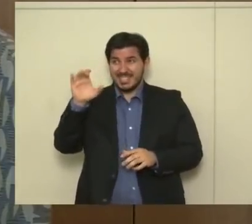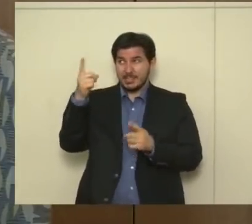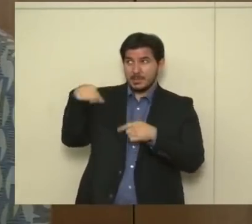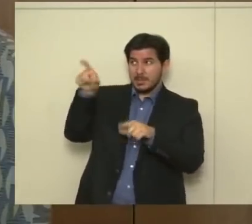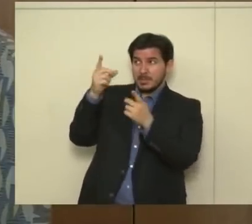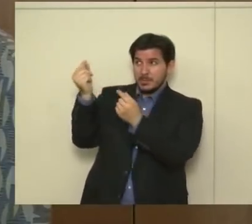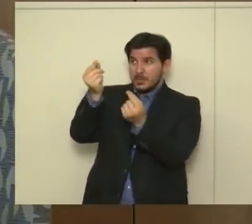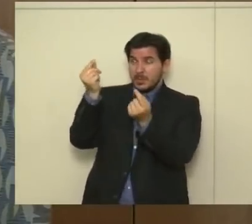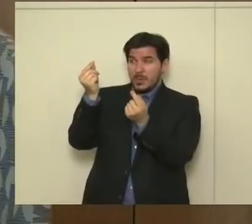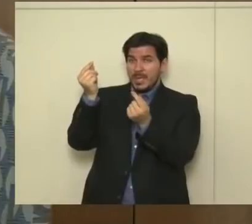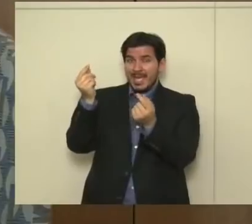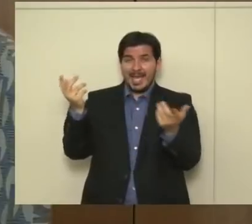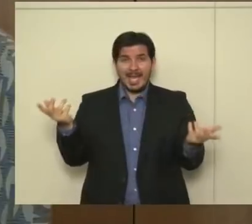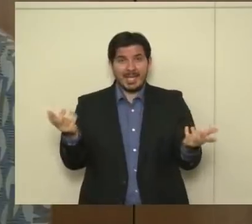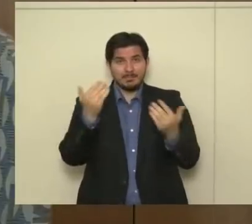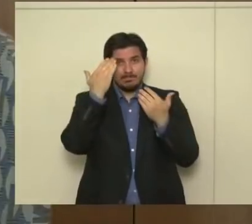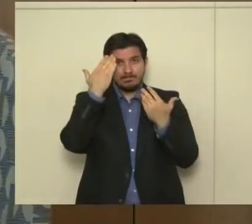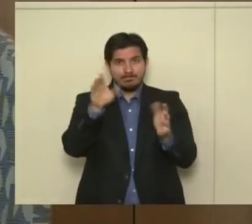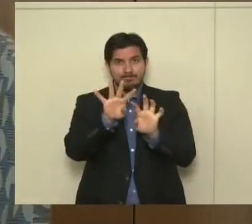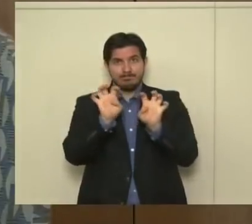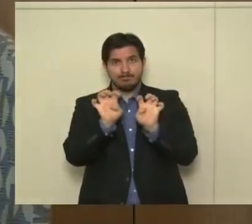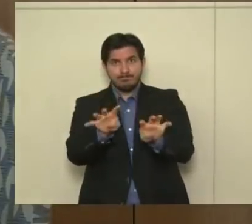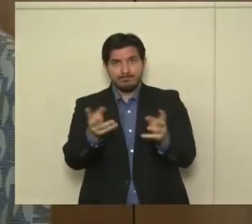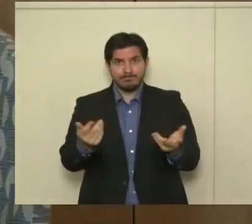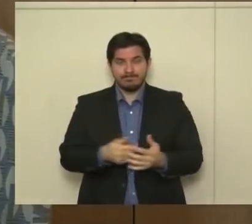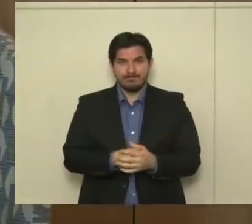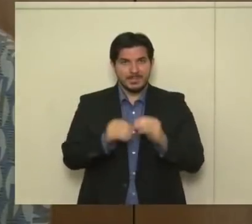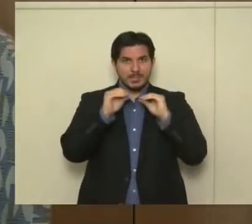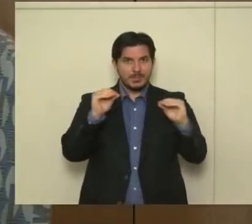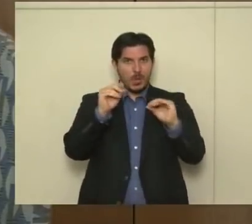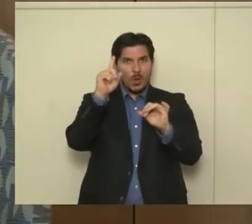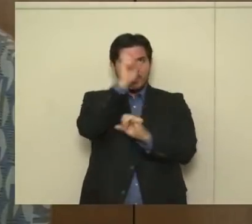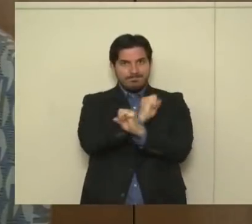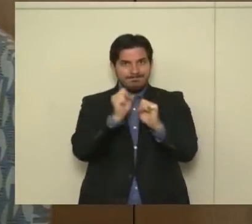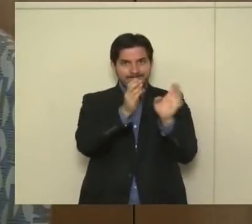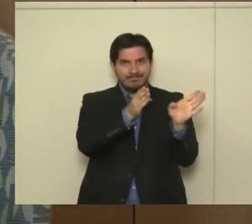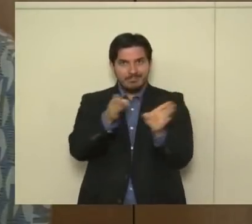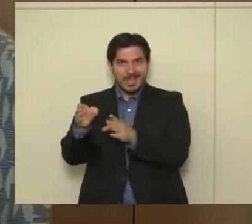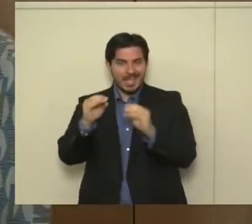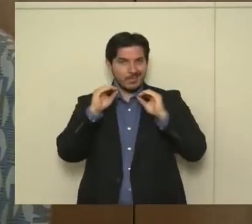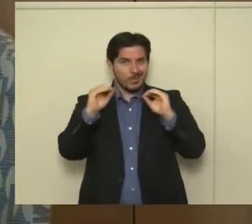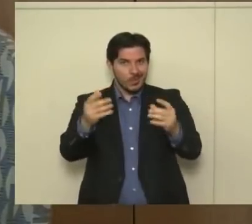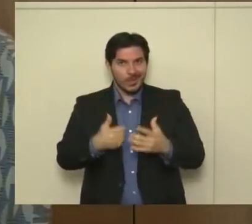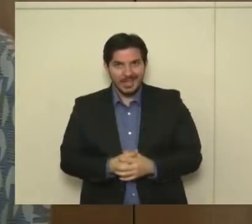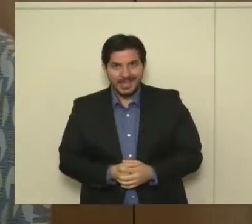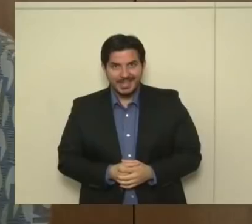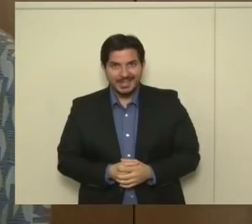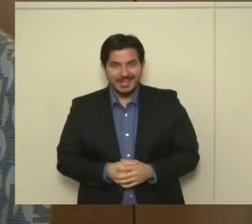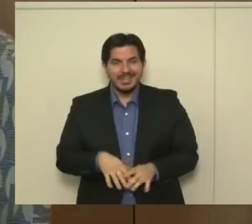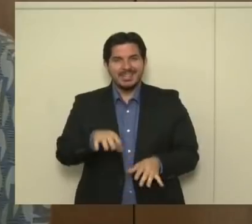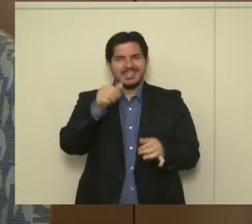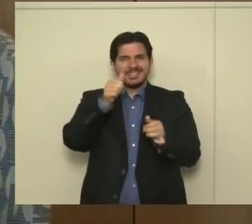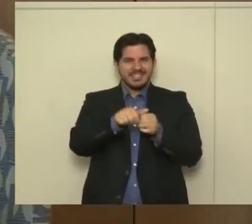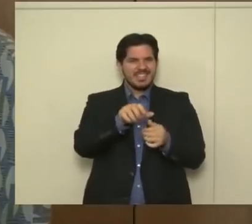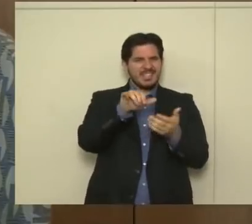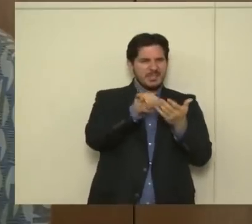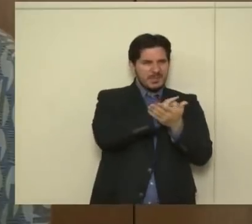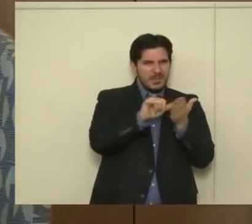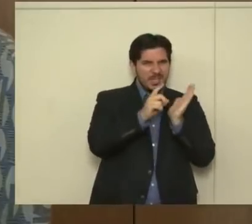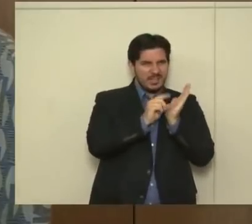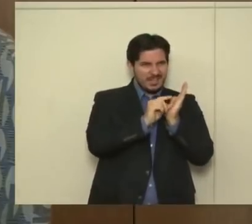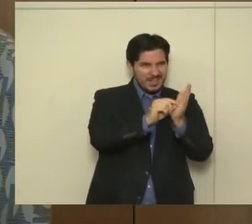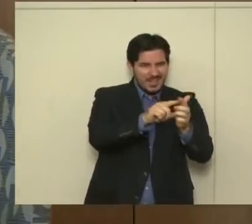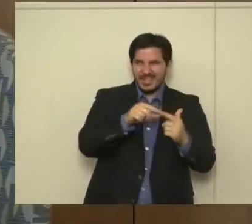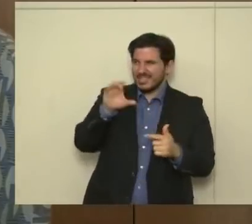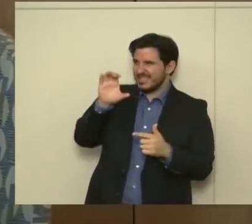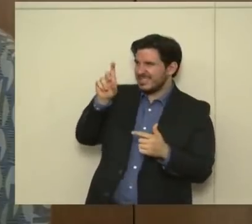want to believe what appears to be fairly evident given a New York Times article and the CDC walking